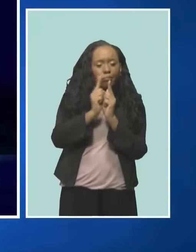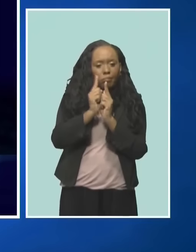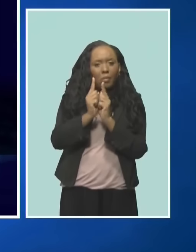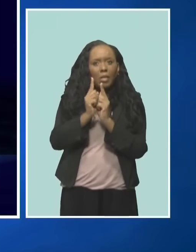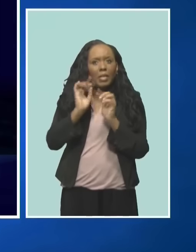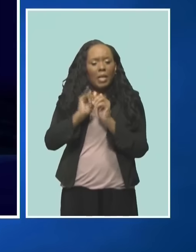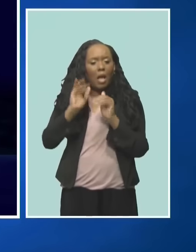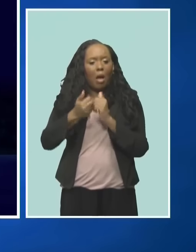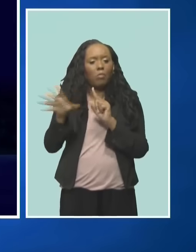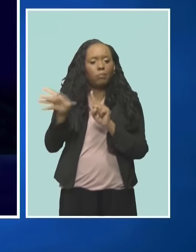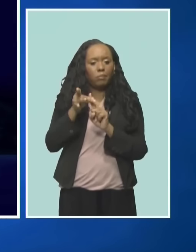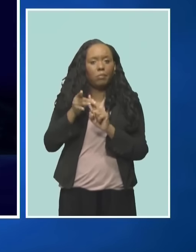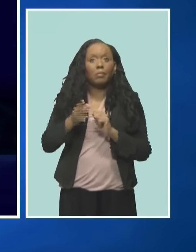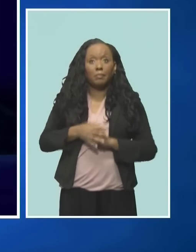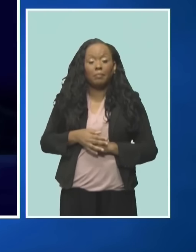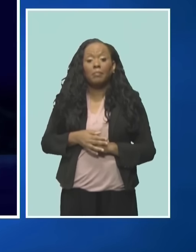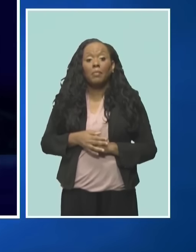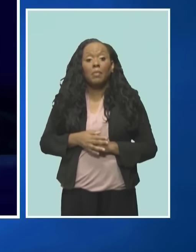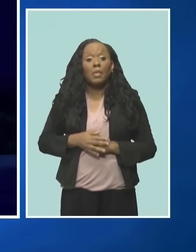The disease